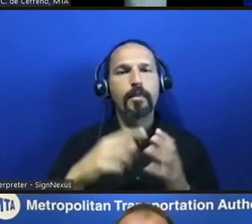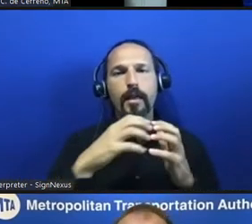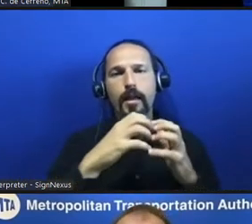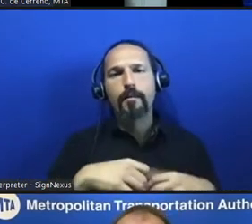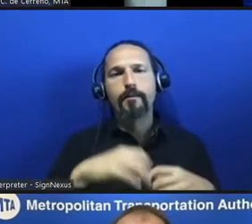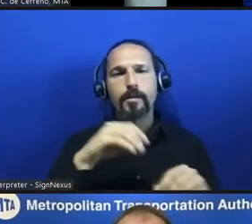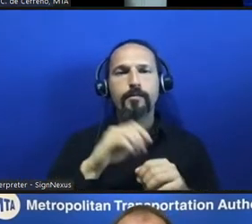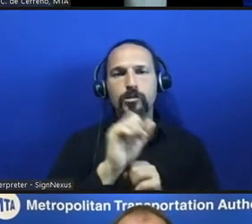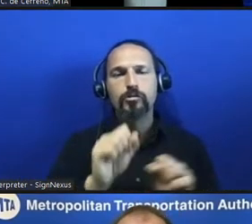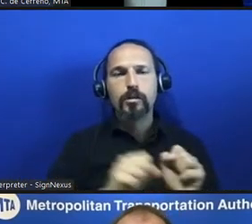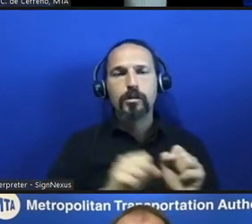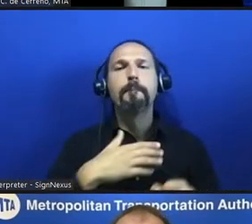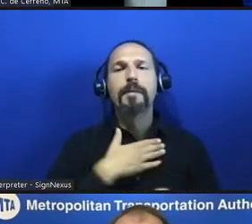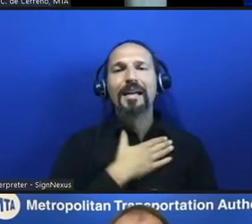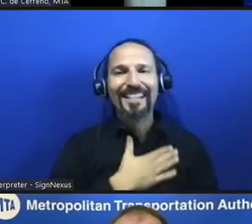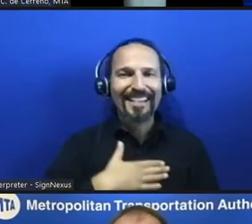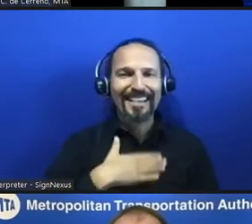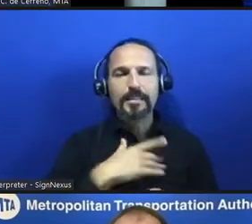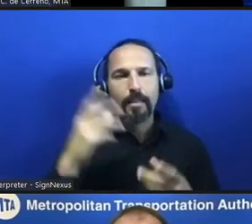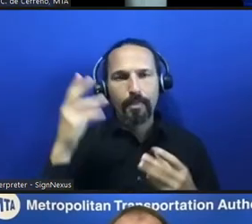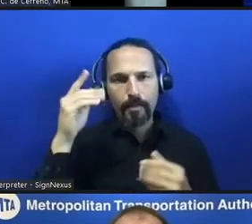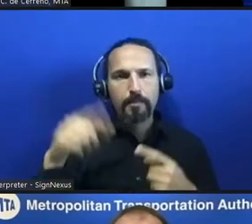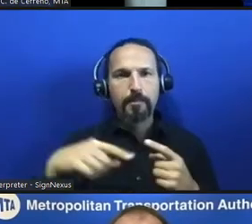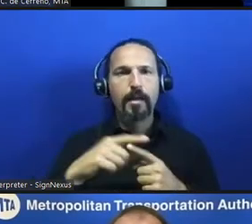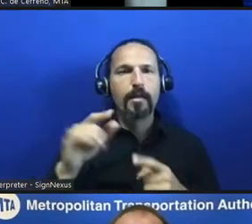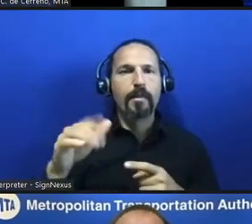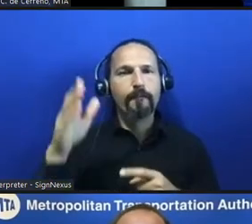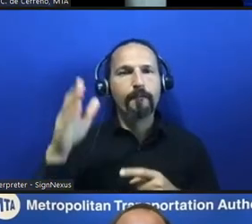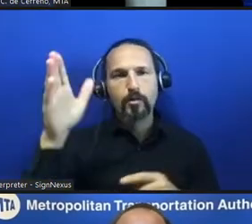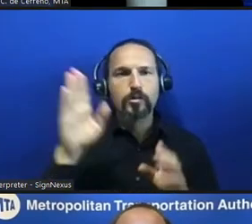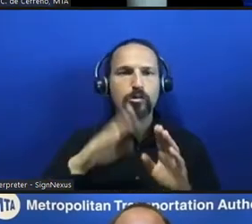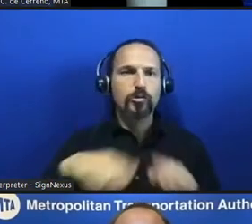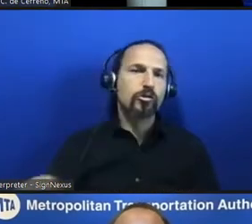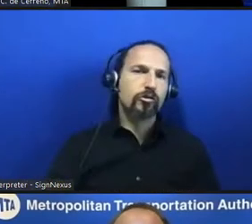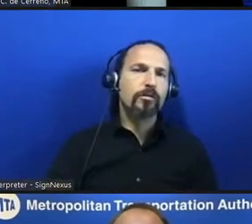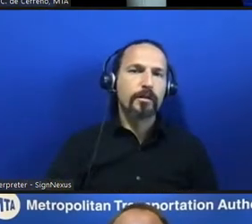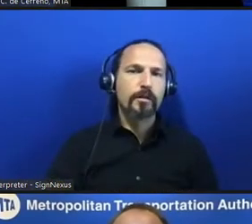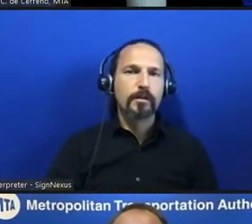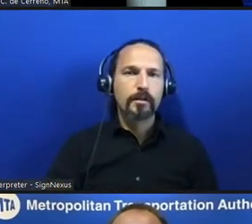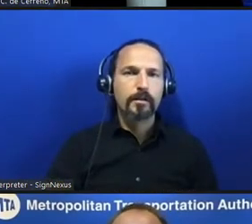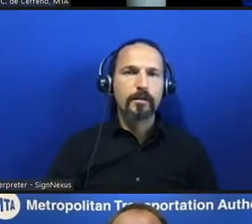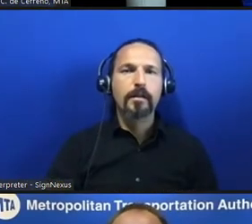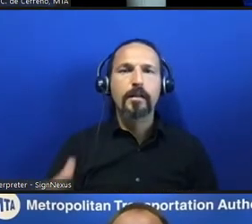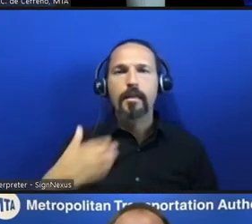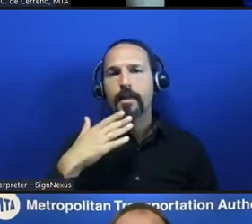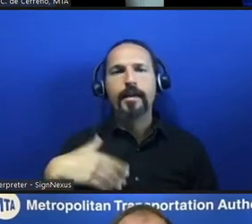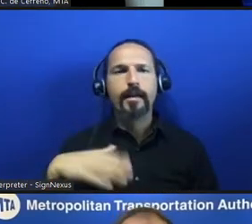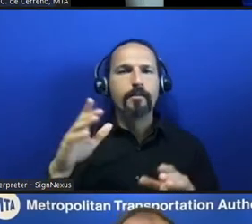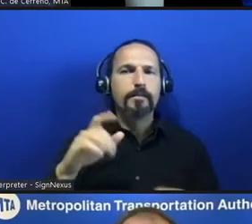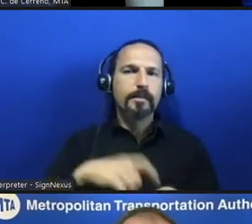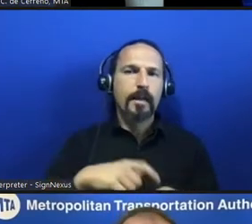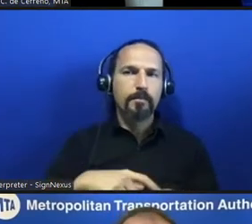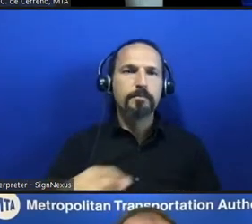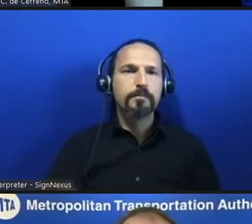infrastructure please think of the children thank you I see you the rest of my time